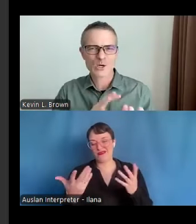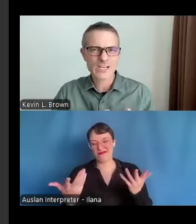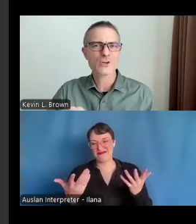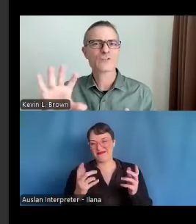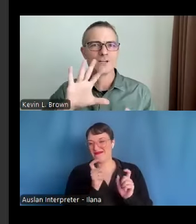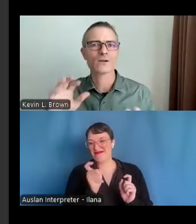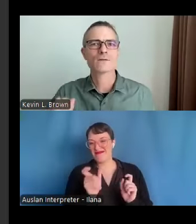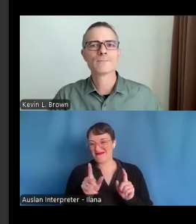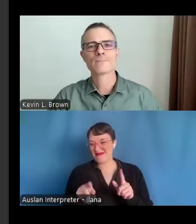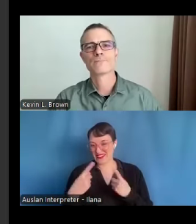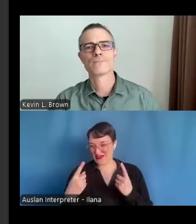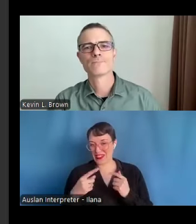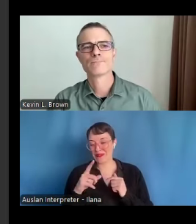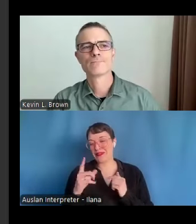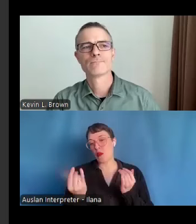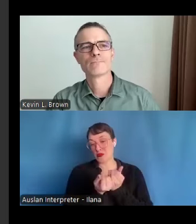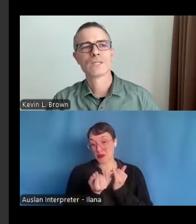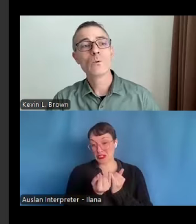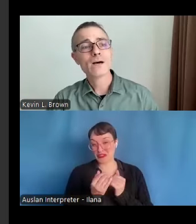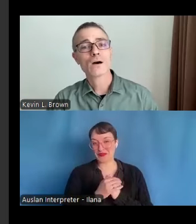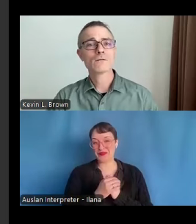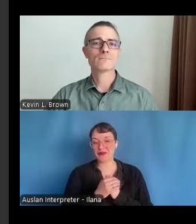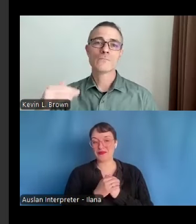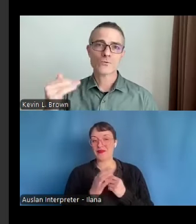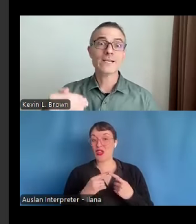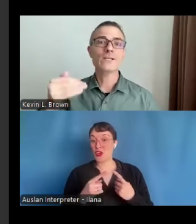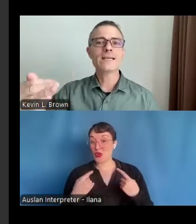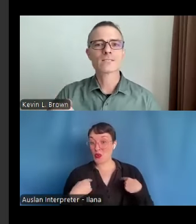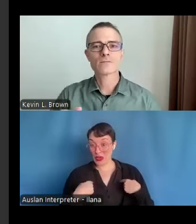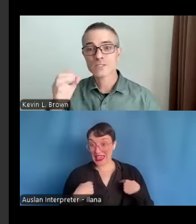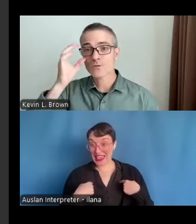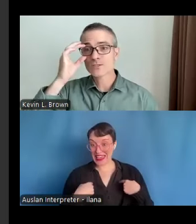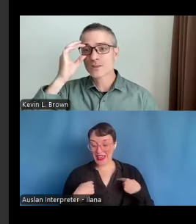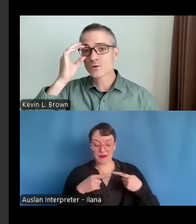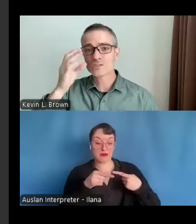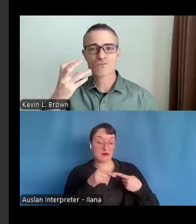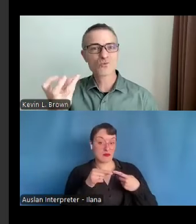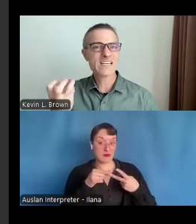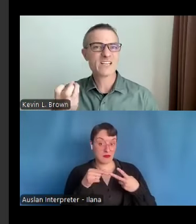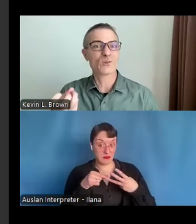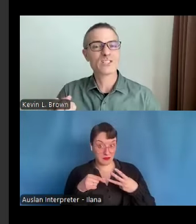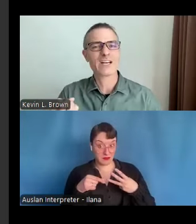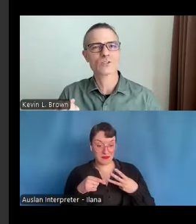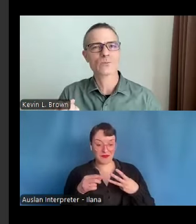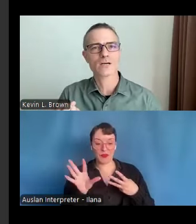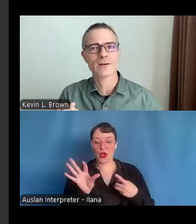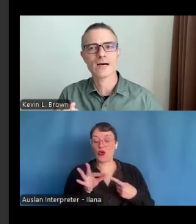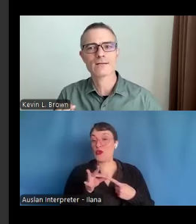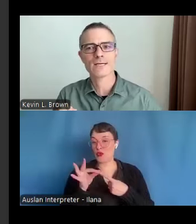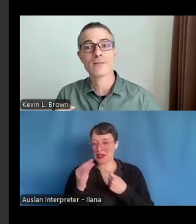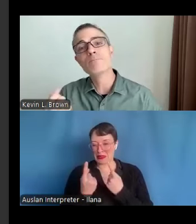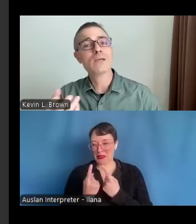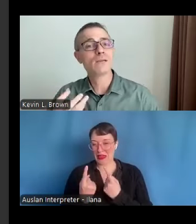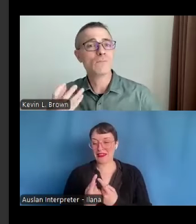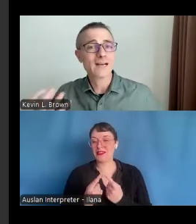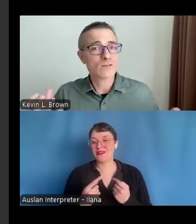that are in your sphere. We are three uniques. And so these are those three differentiators we talked about